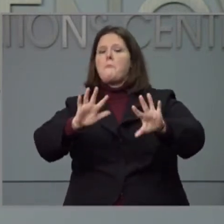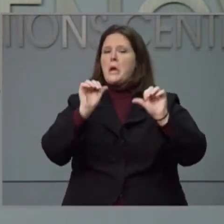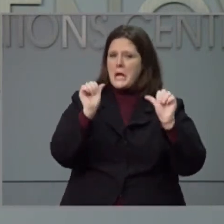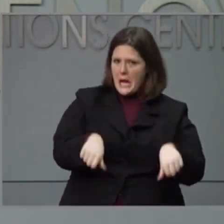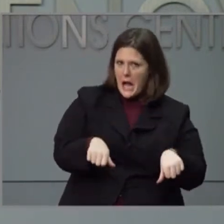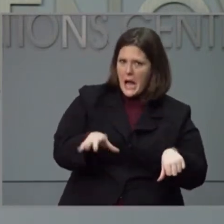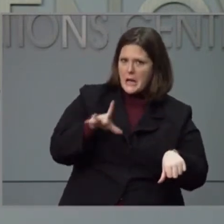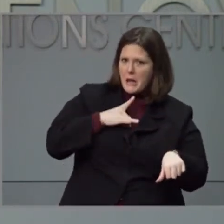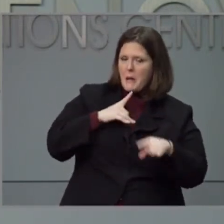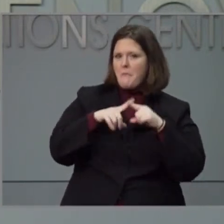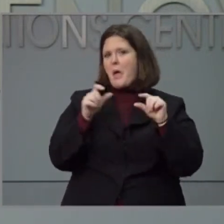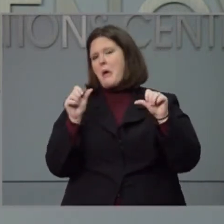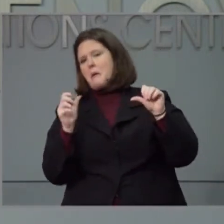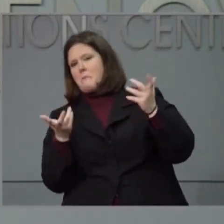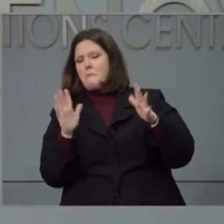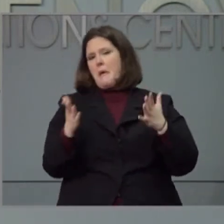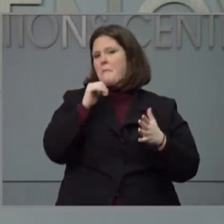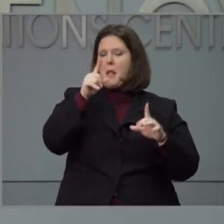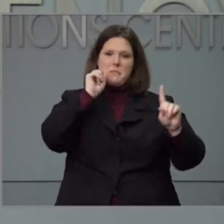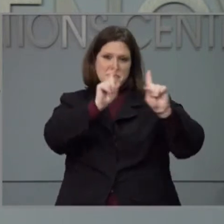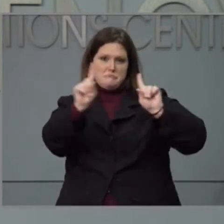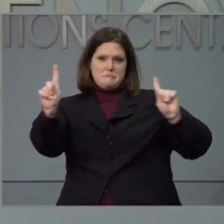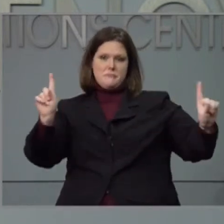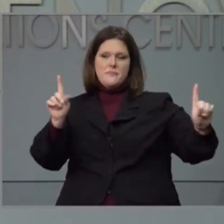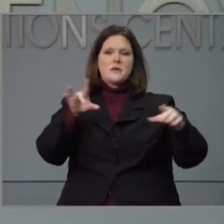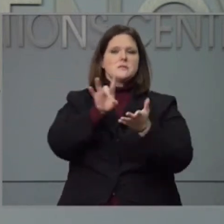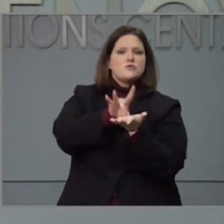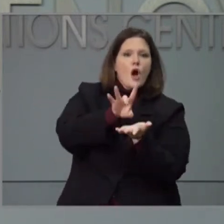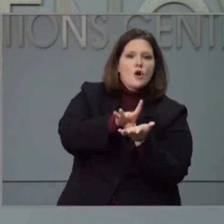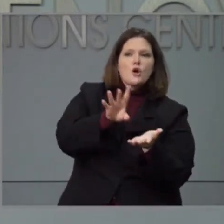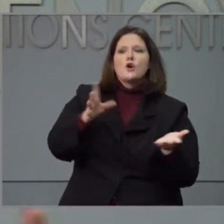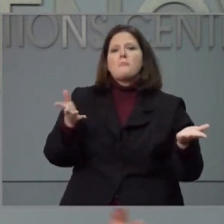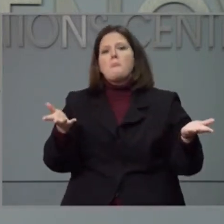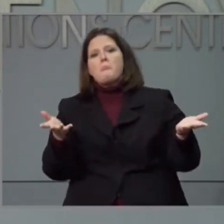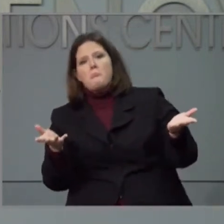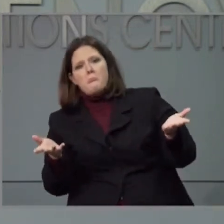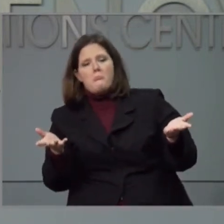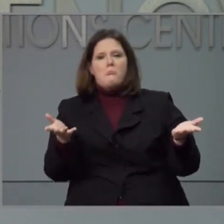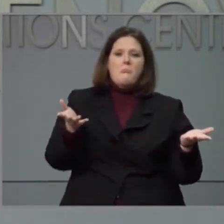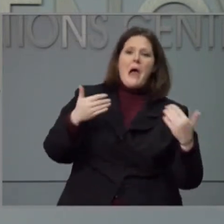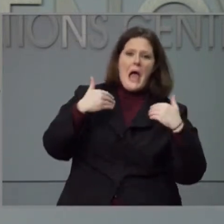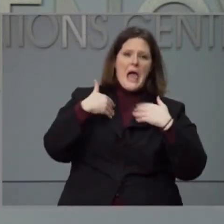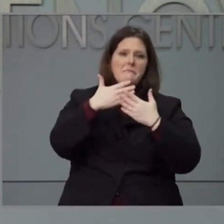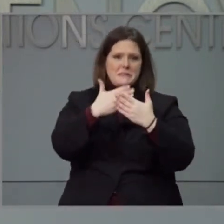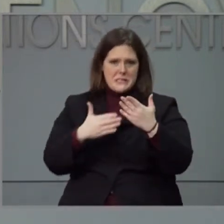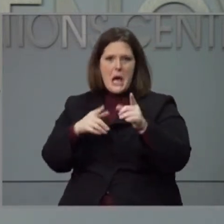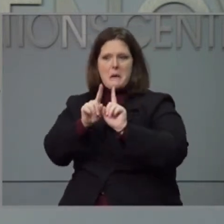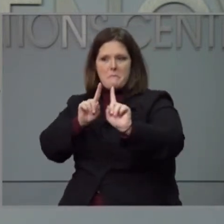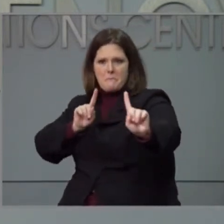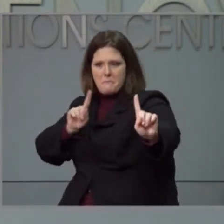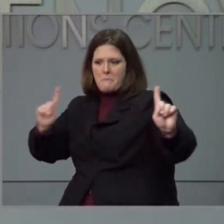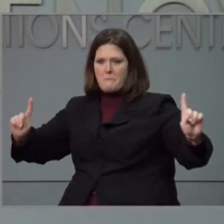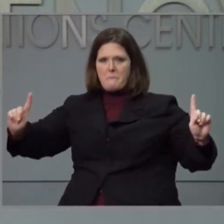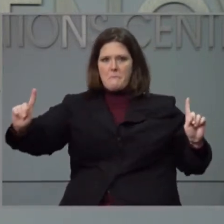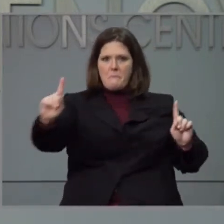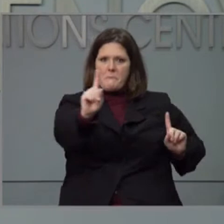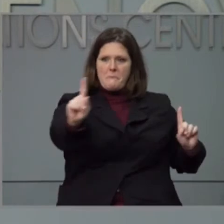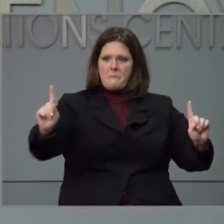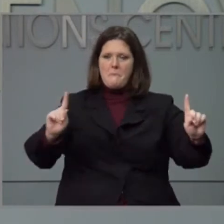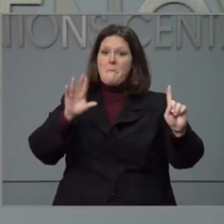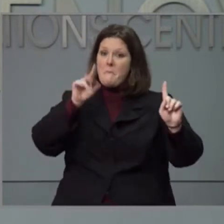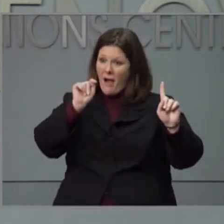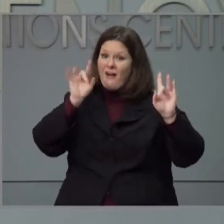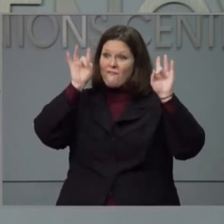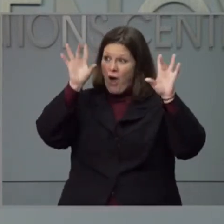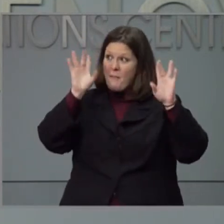soccer. And so for those medium risk activities, something like volleyball, where there is space between players, but volleyball,